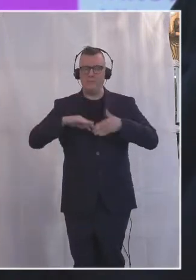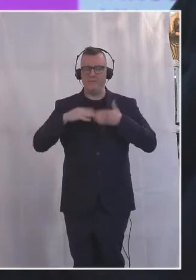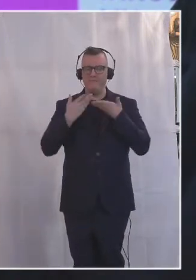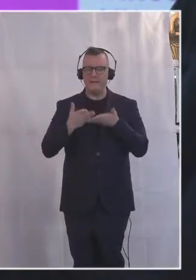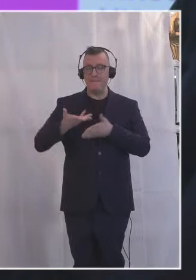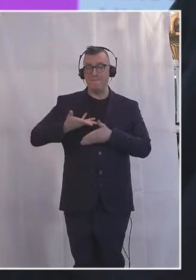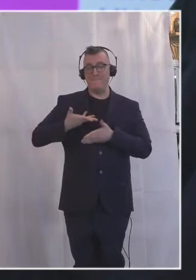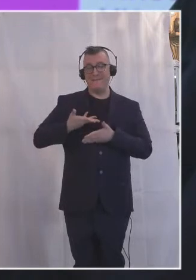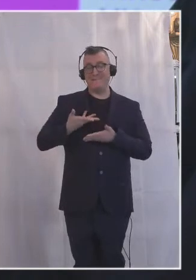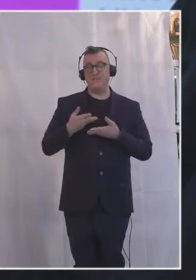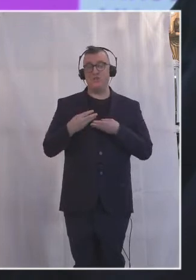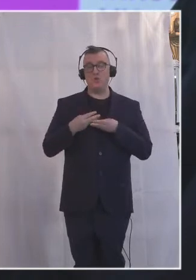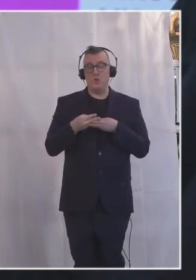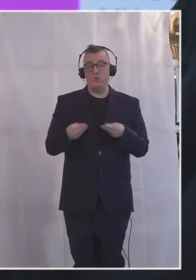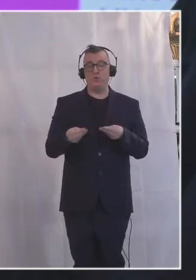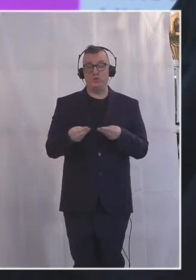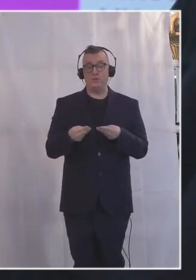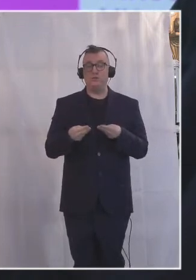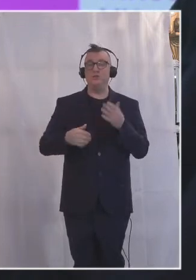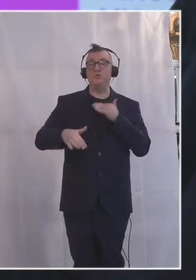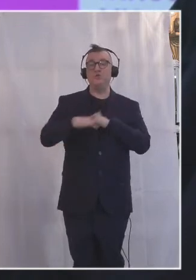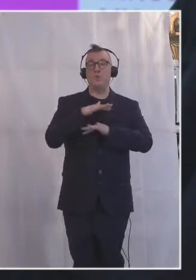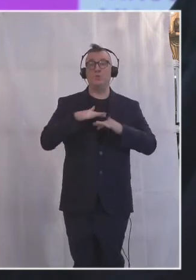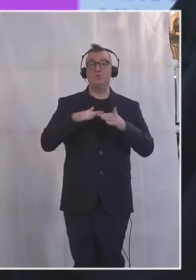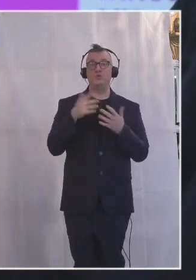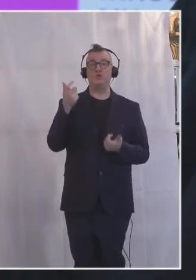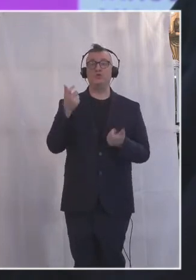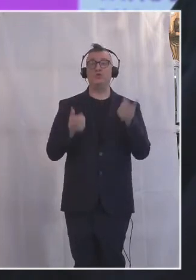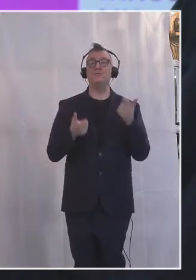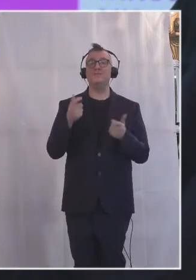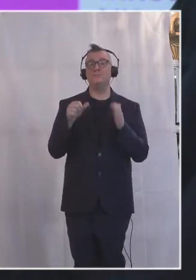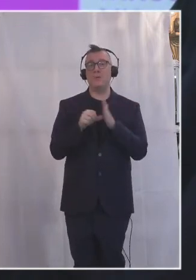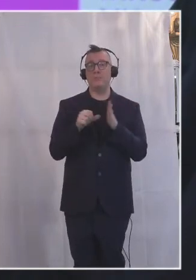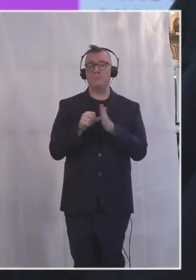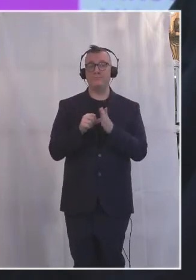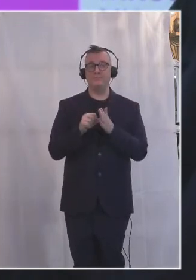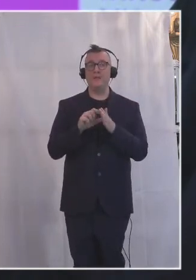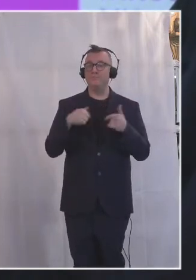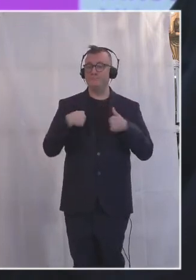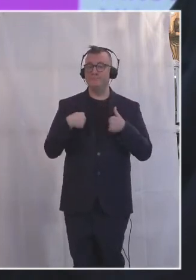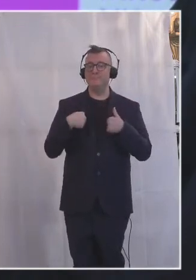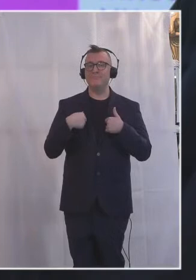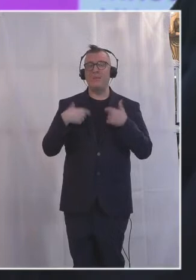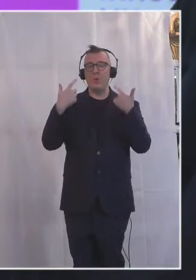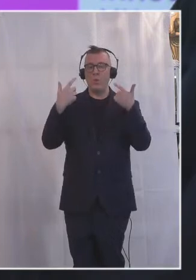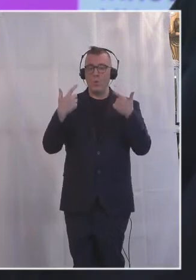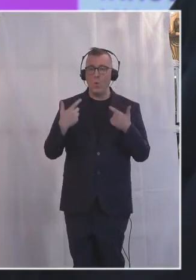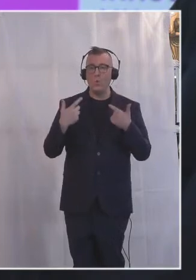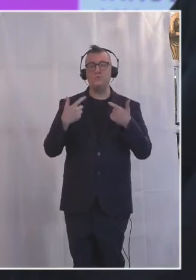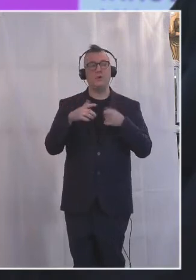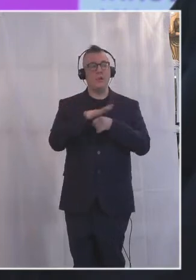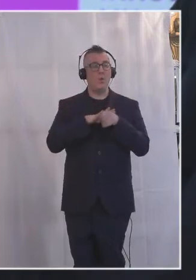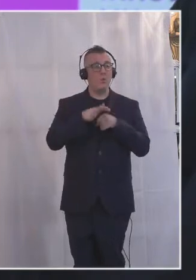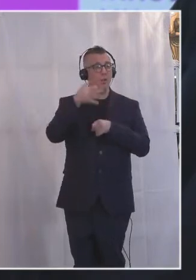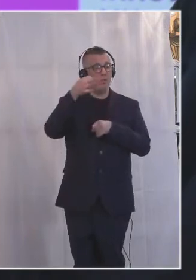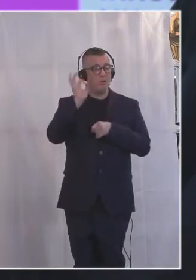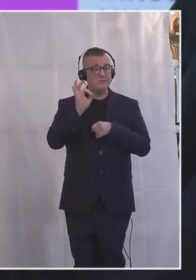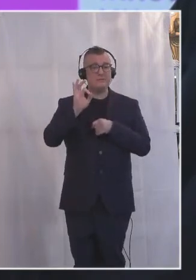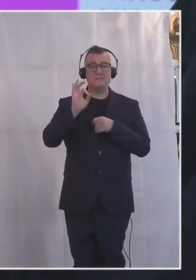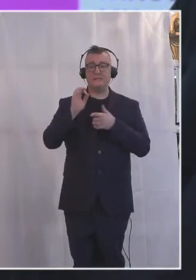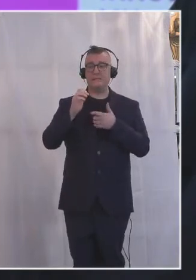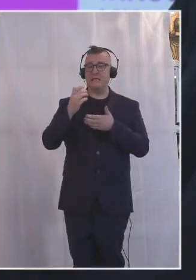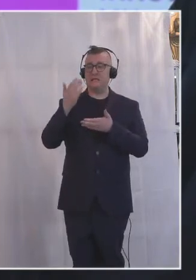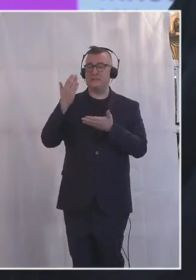solution to a social justice problem. I've worked within criminal justice, statutory and local authority, kind of